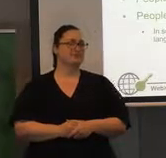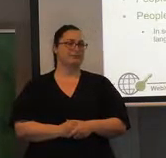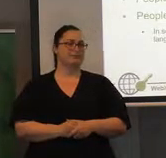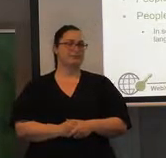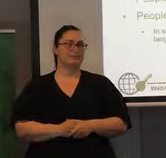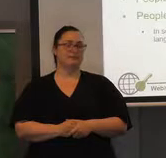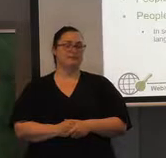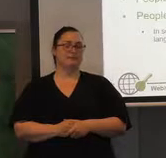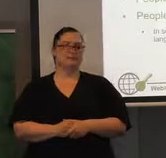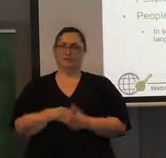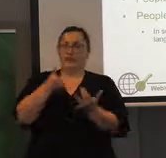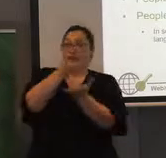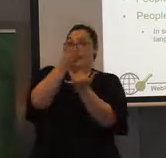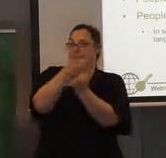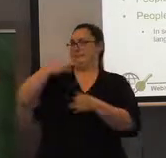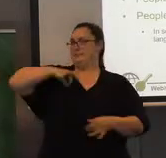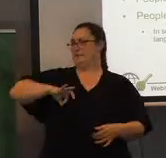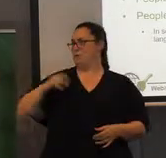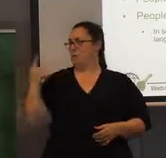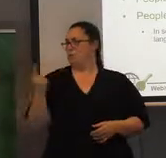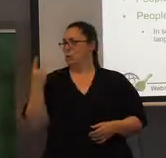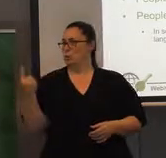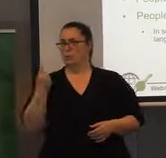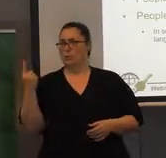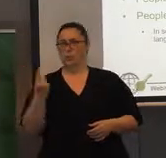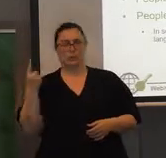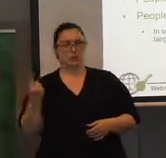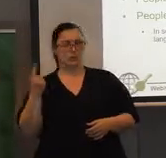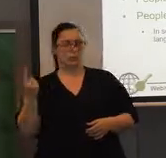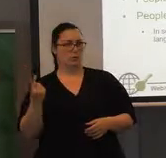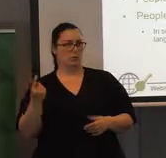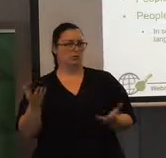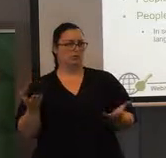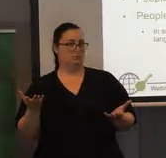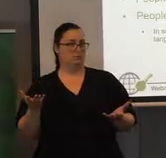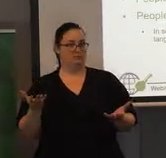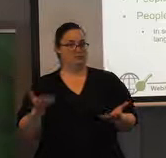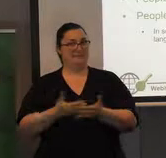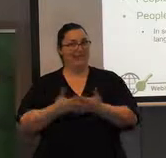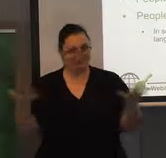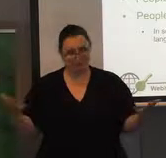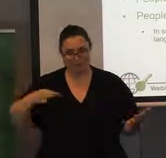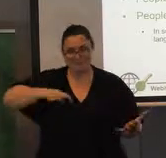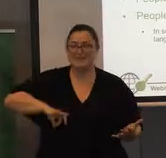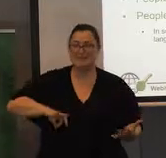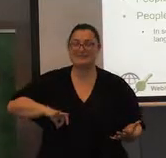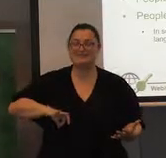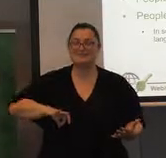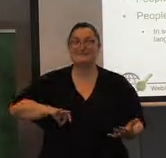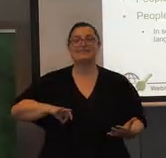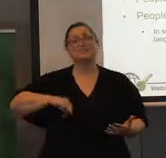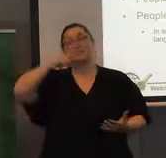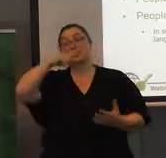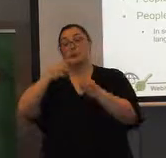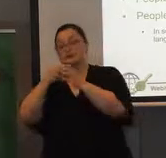So who does accessibility actually benefit? As I mentioned, everybody really benefits from a more accessible website.